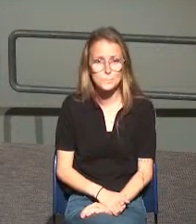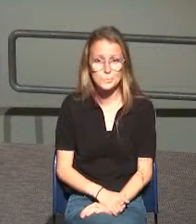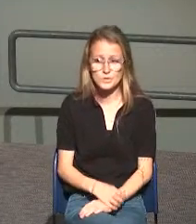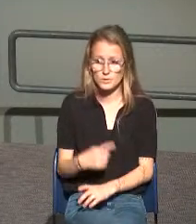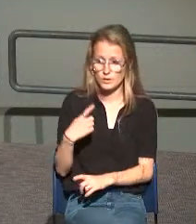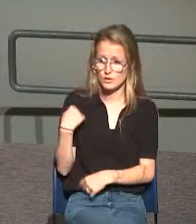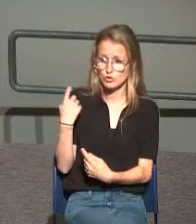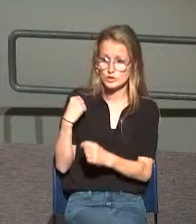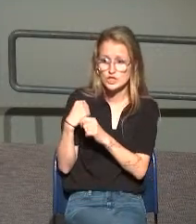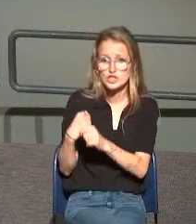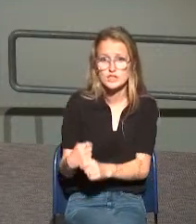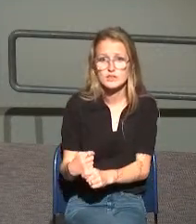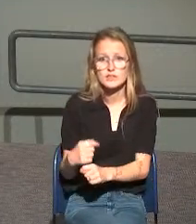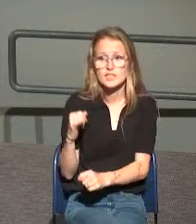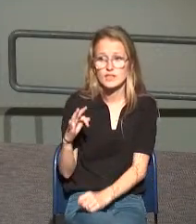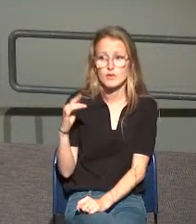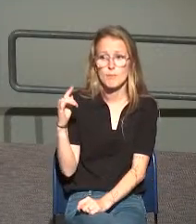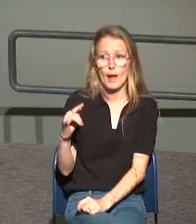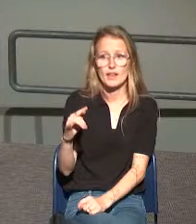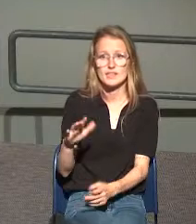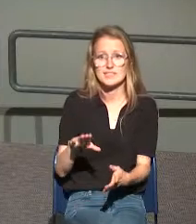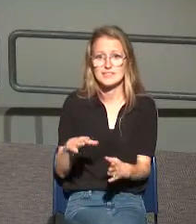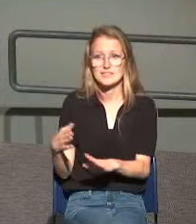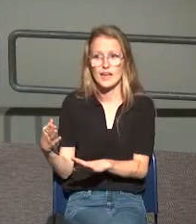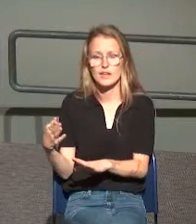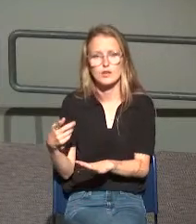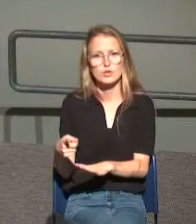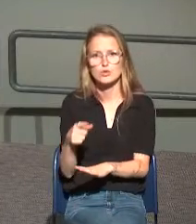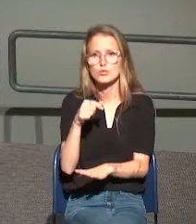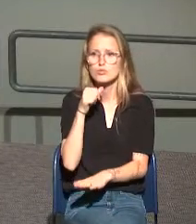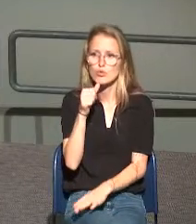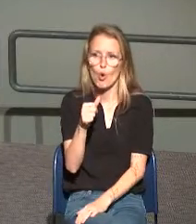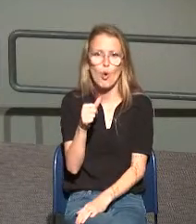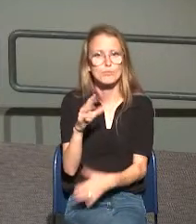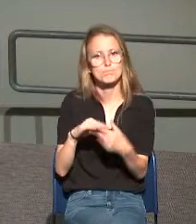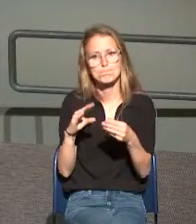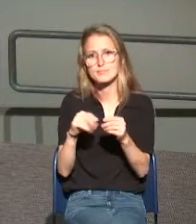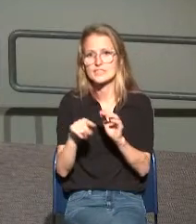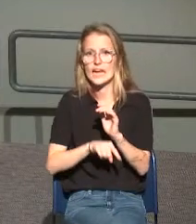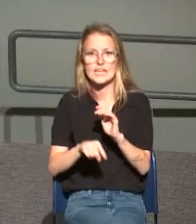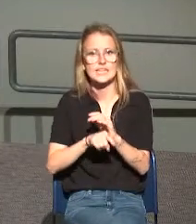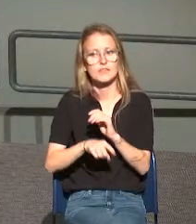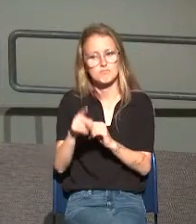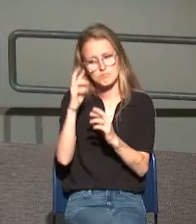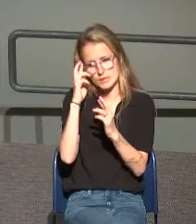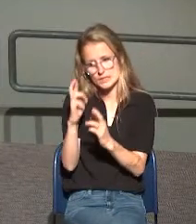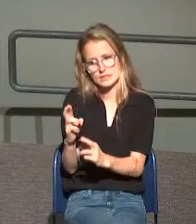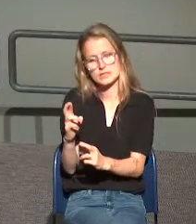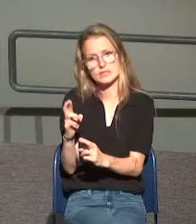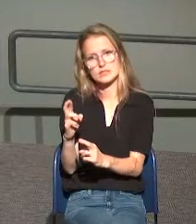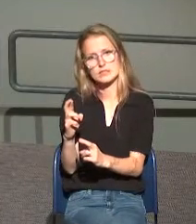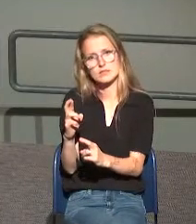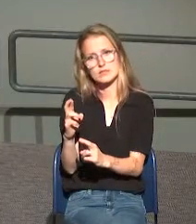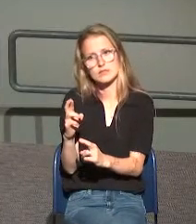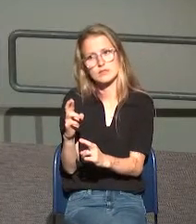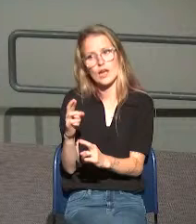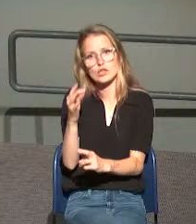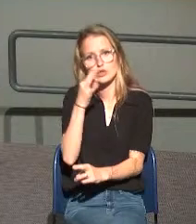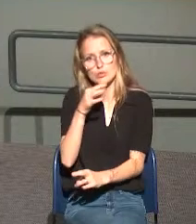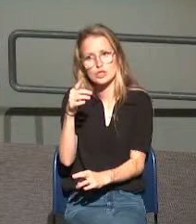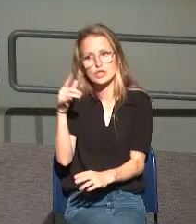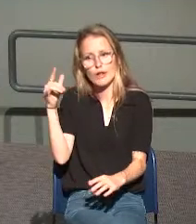that, when a pilot is dead, you do not badmouth them. They are respected. As soon as she went in the